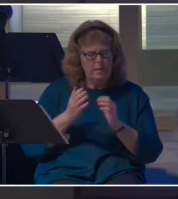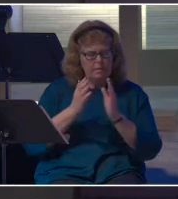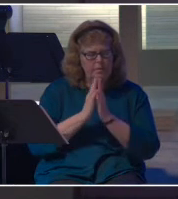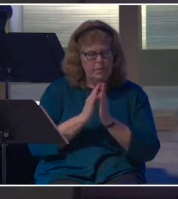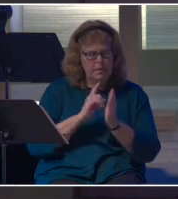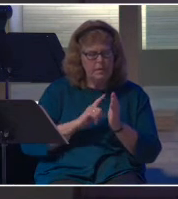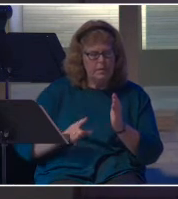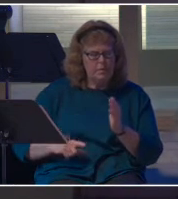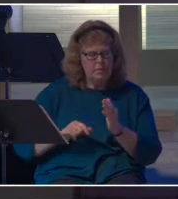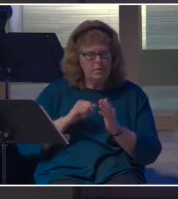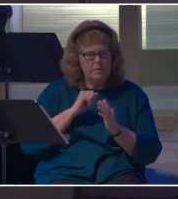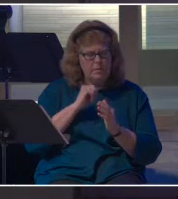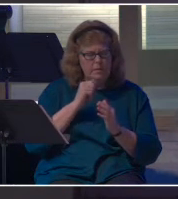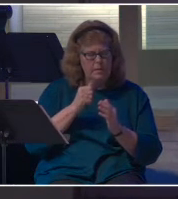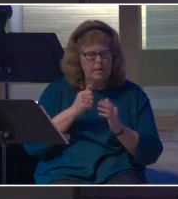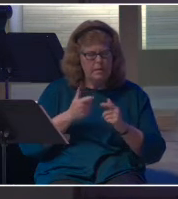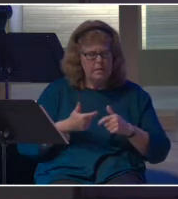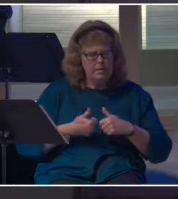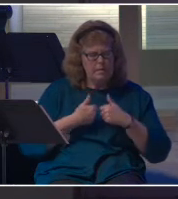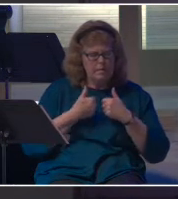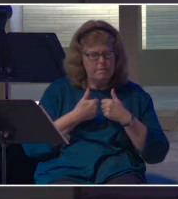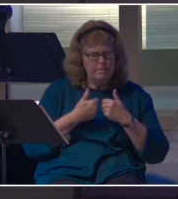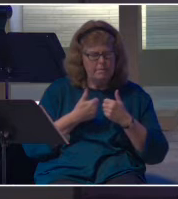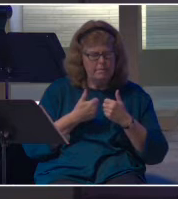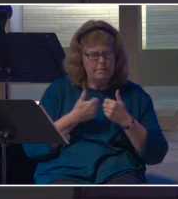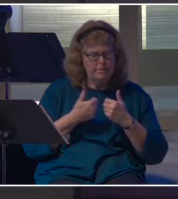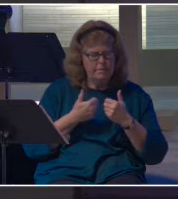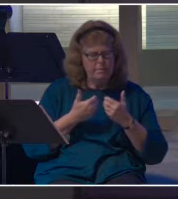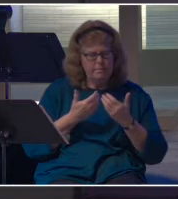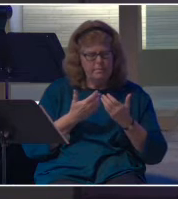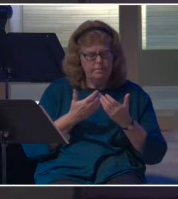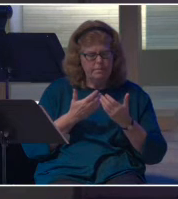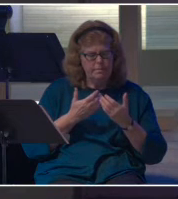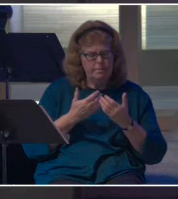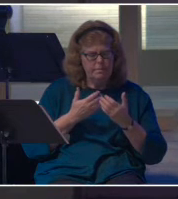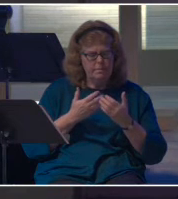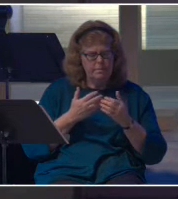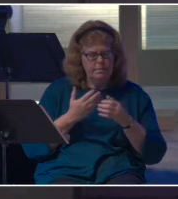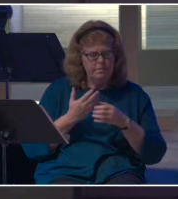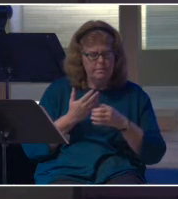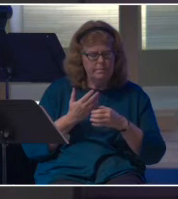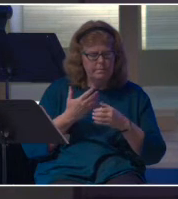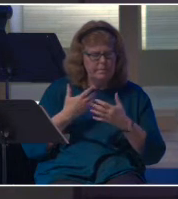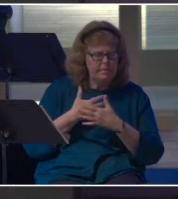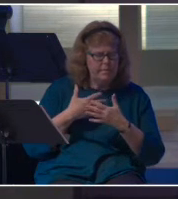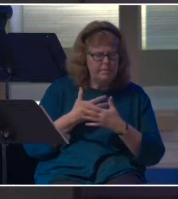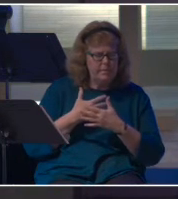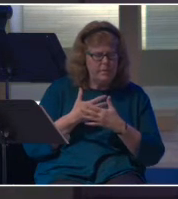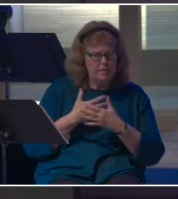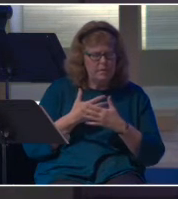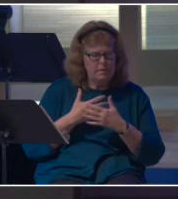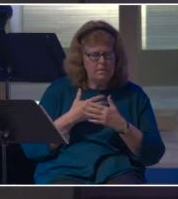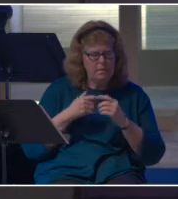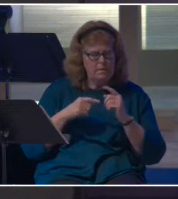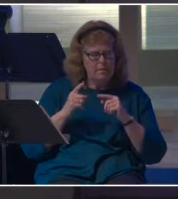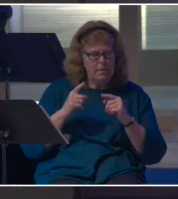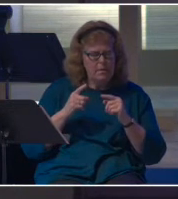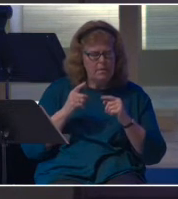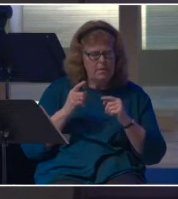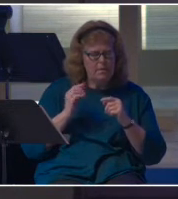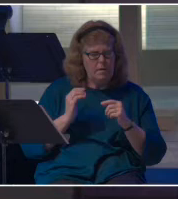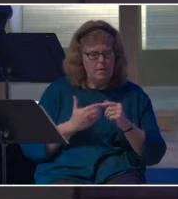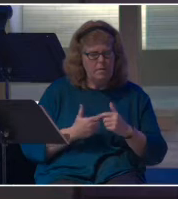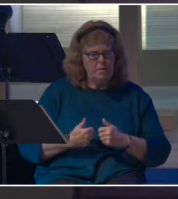that we would not live lives that are hunkered down, that are fearful, but Lord, that we live